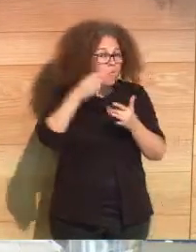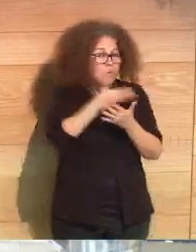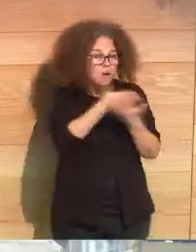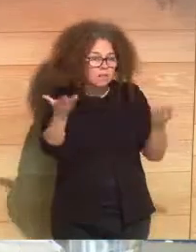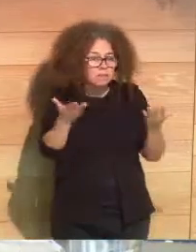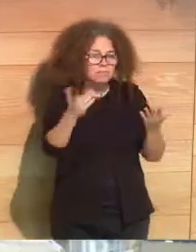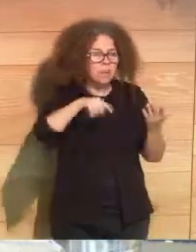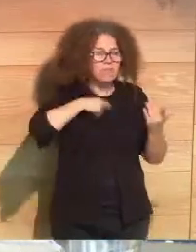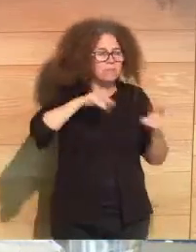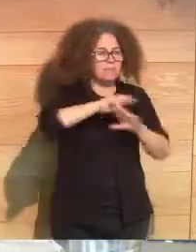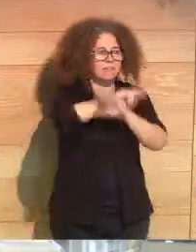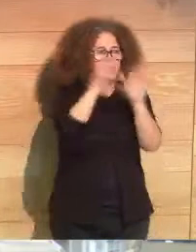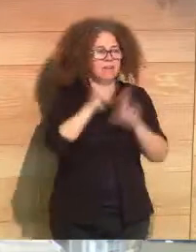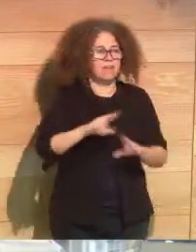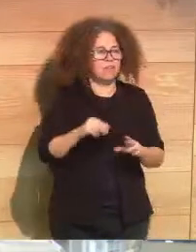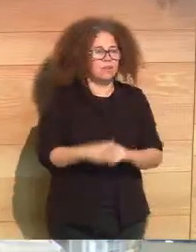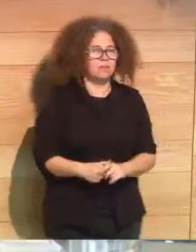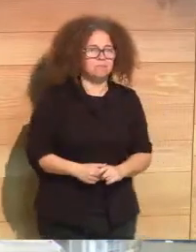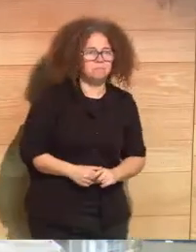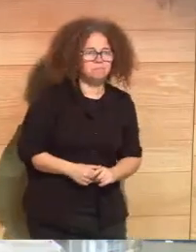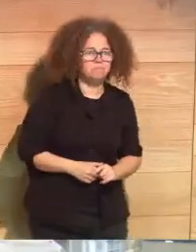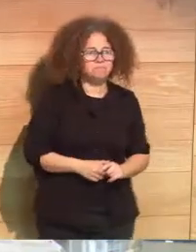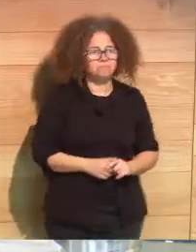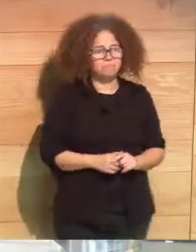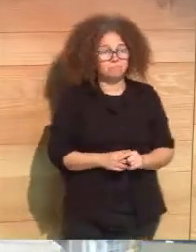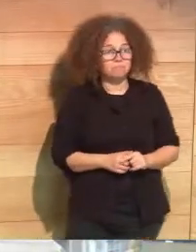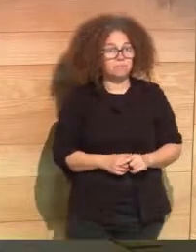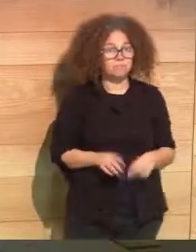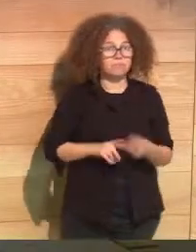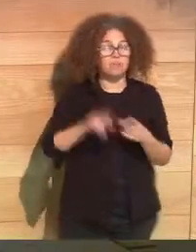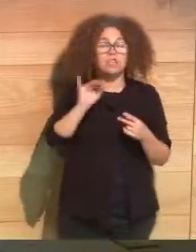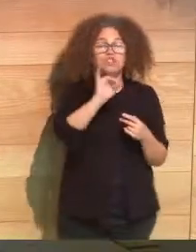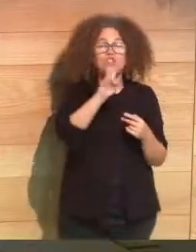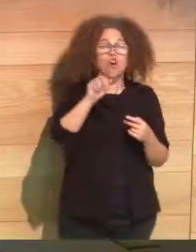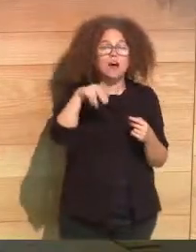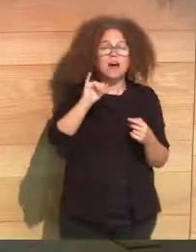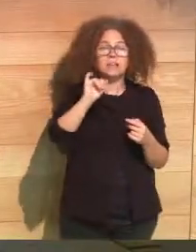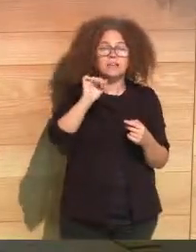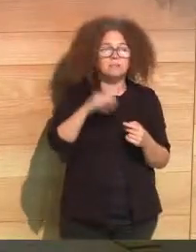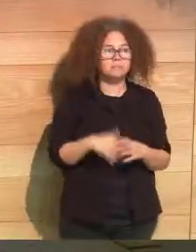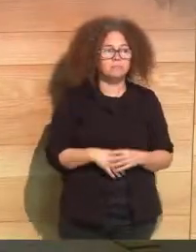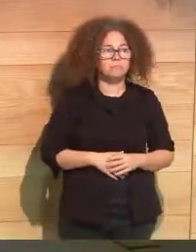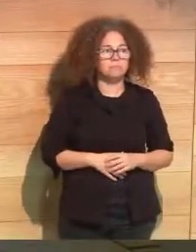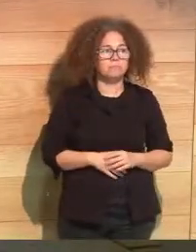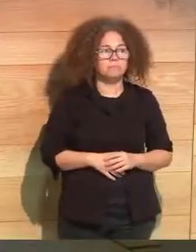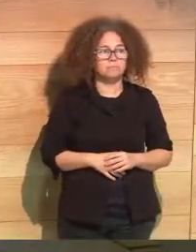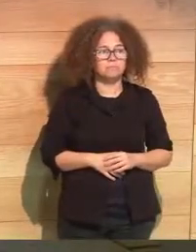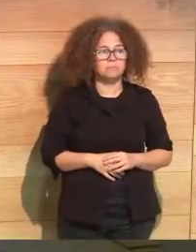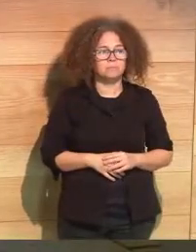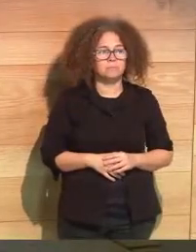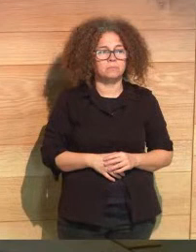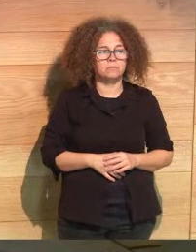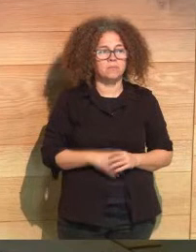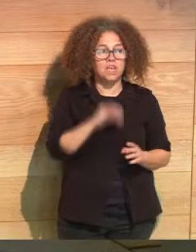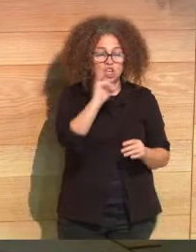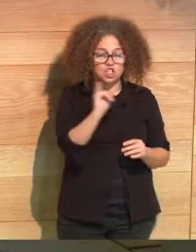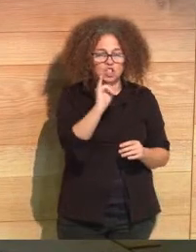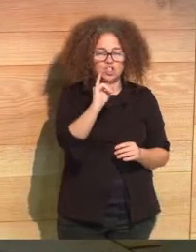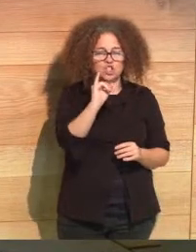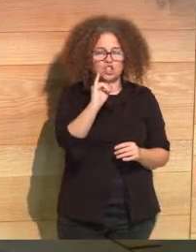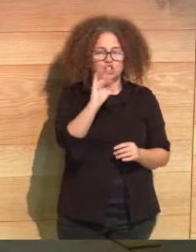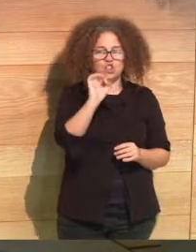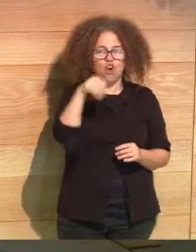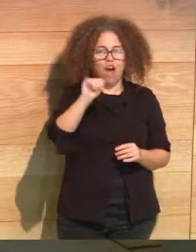of women artists on international scale. And Joanie, that, as you know, is one of